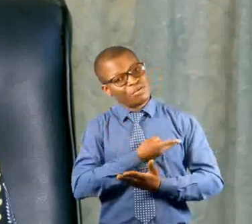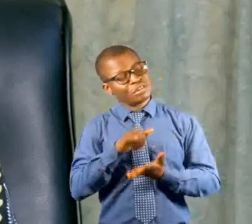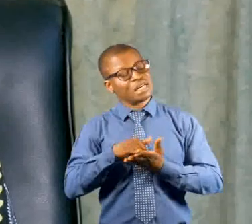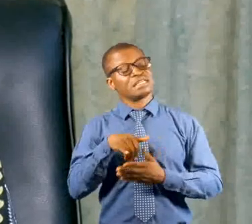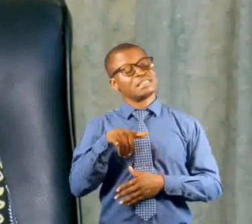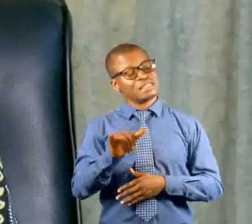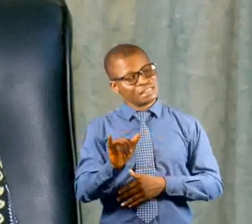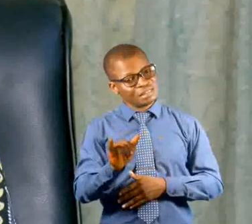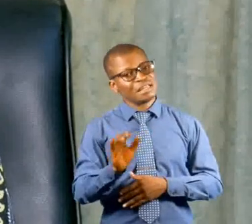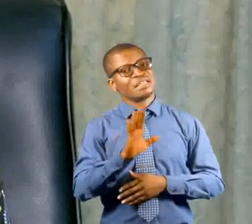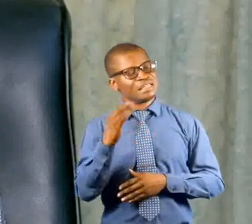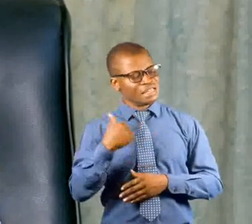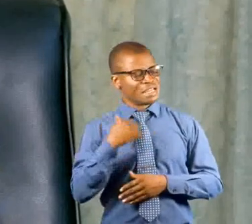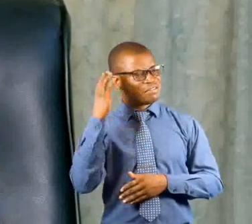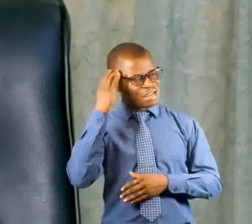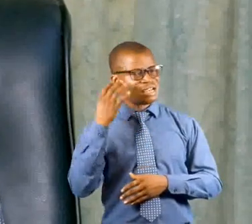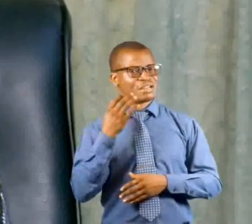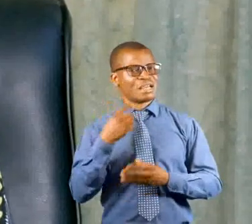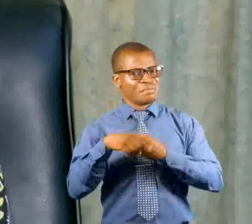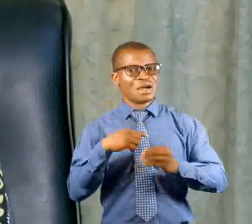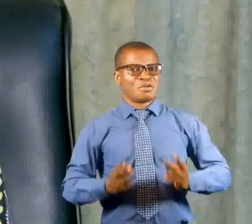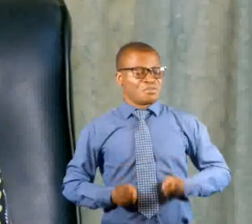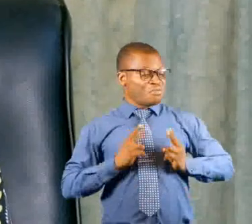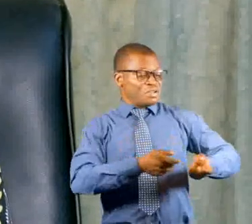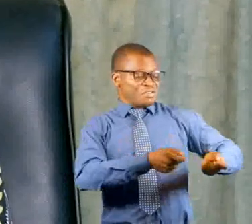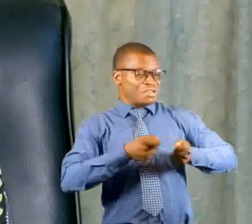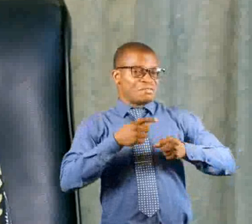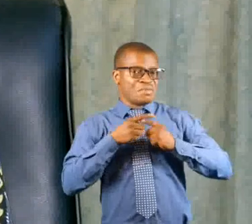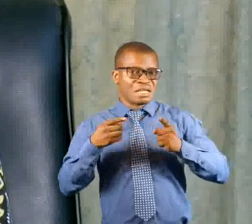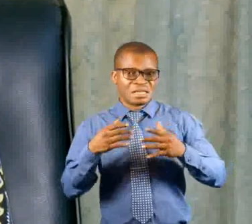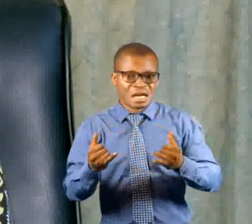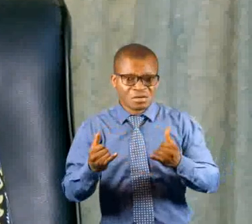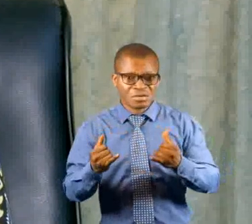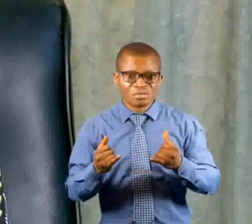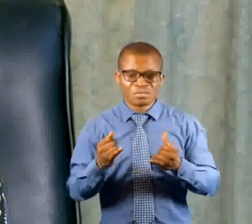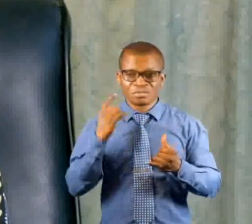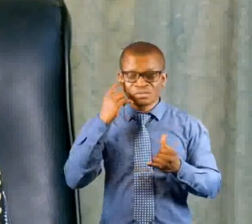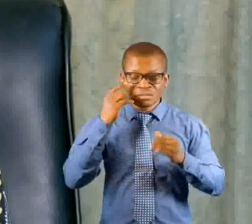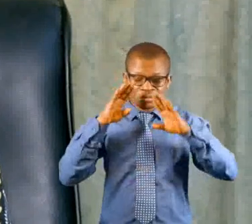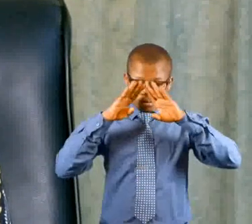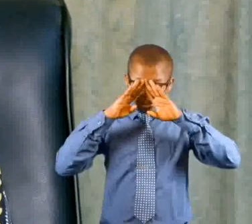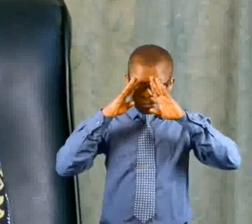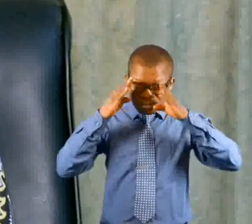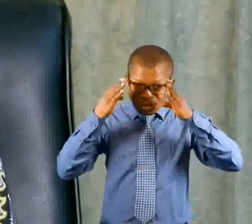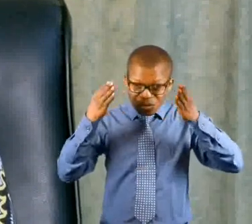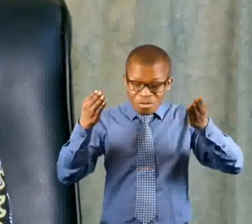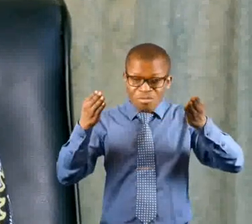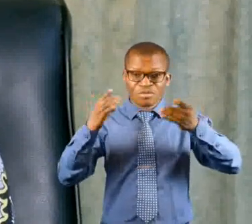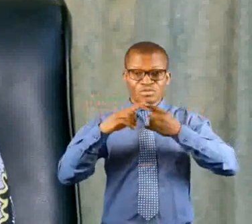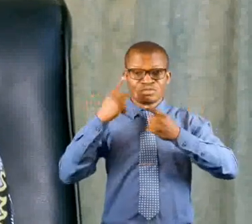even though they have heard about human trafficking, but the sensitization opened their eyes to